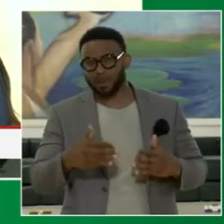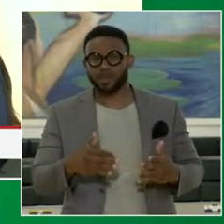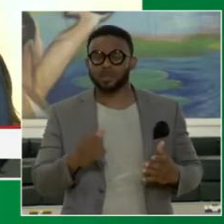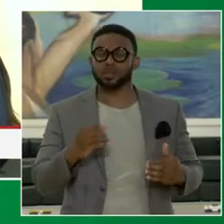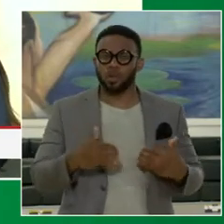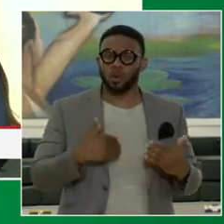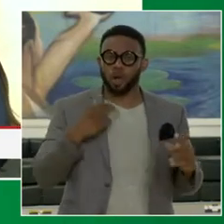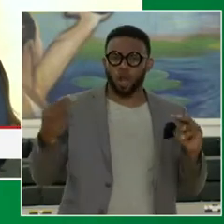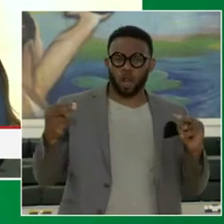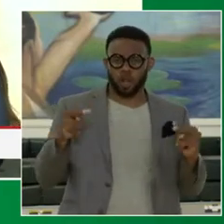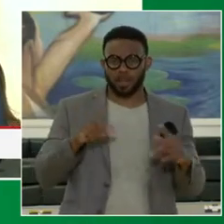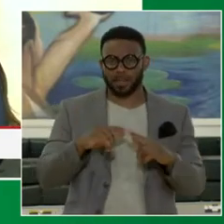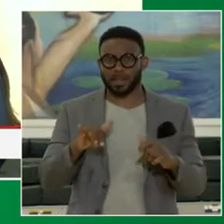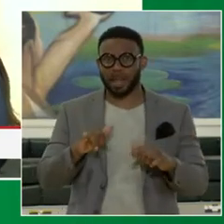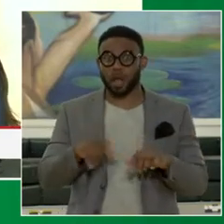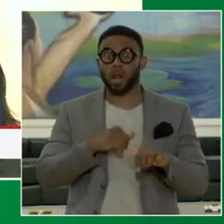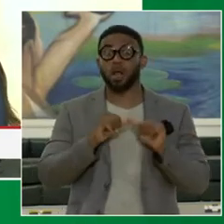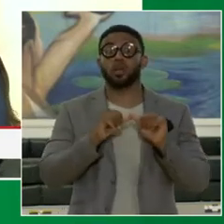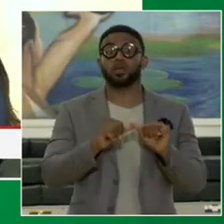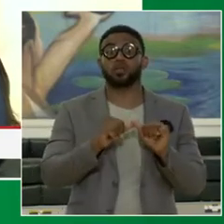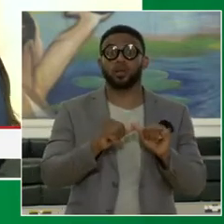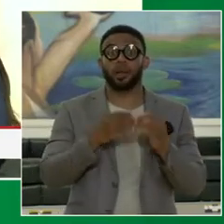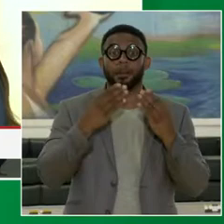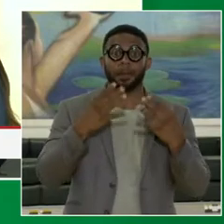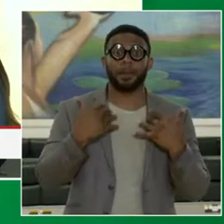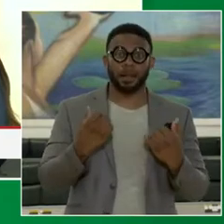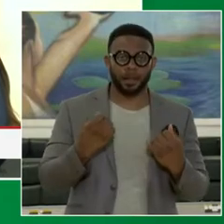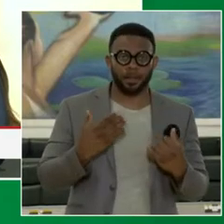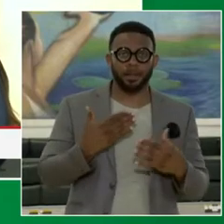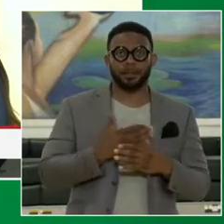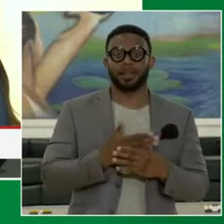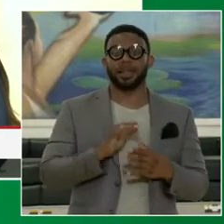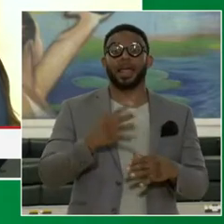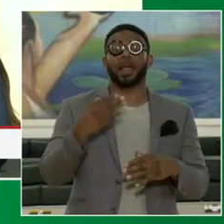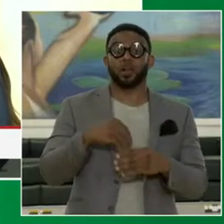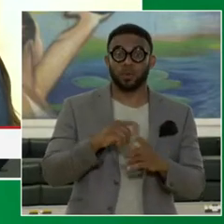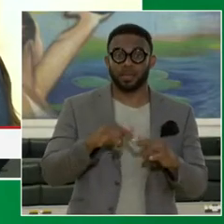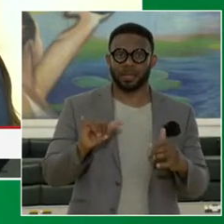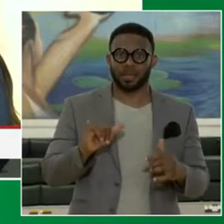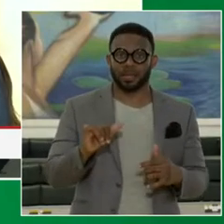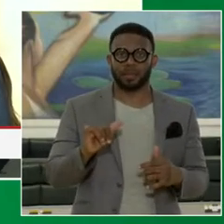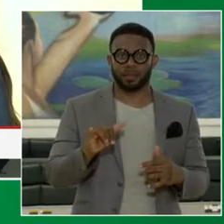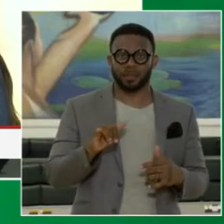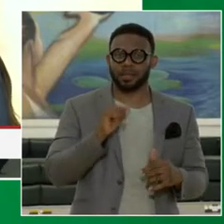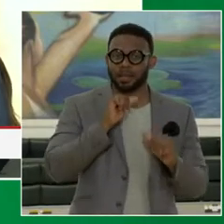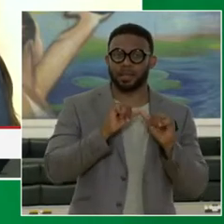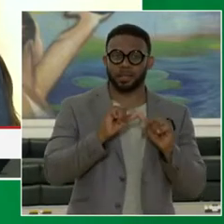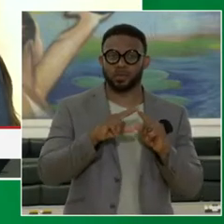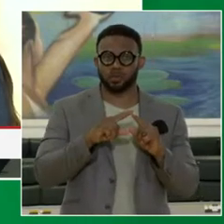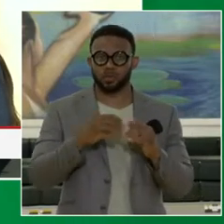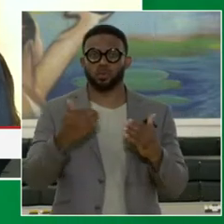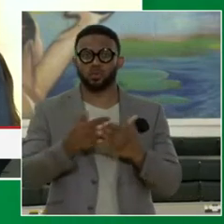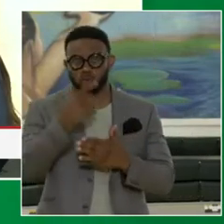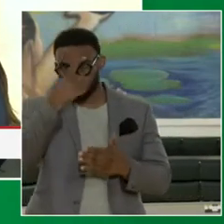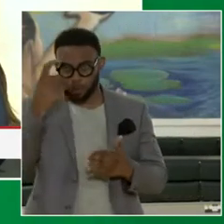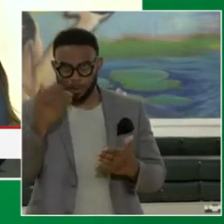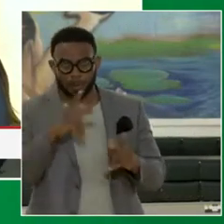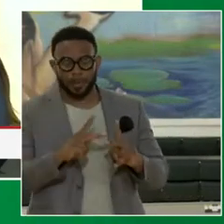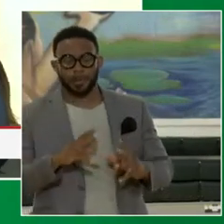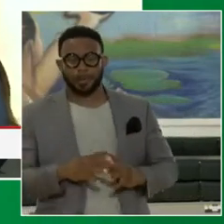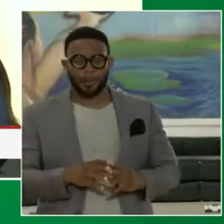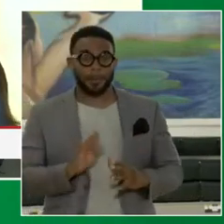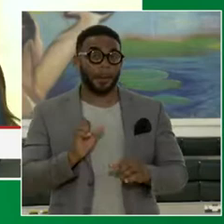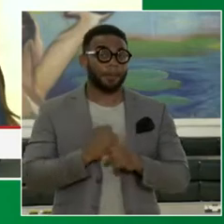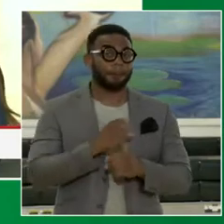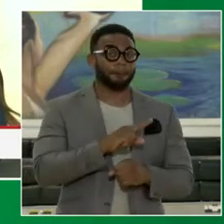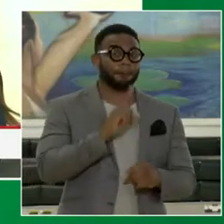And so when we're looking at things like long-term public health interventions, it includes things like not continuing to re-traumatize people